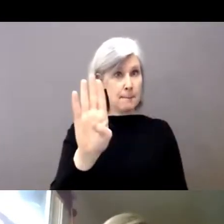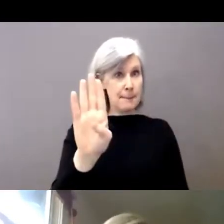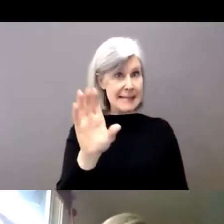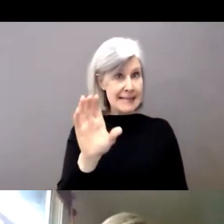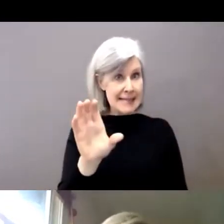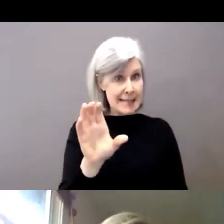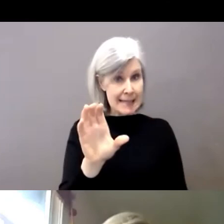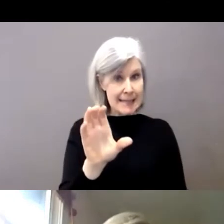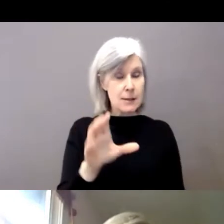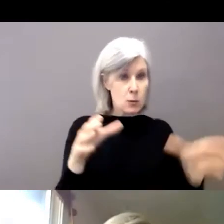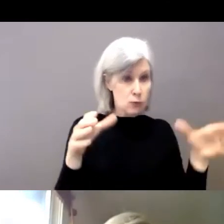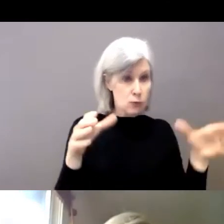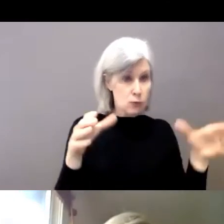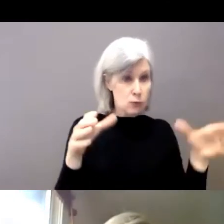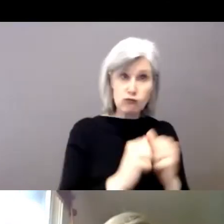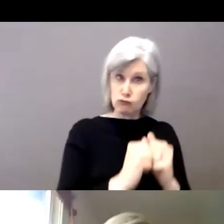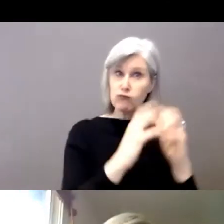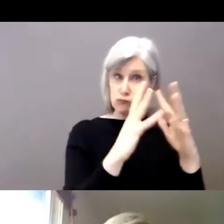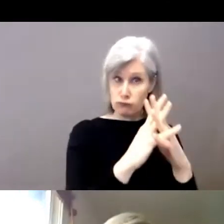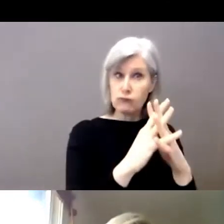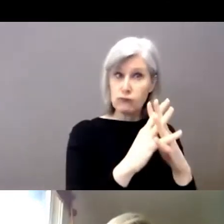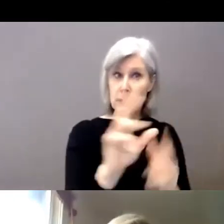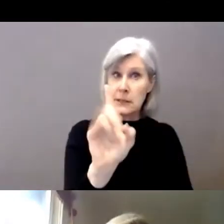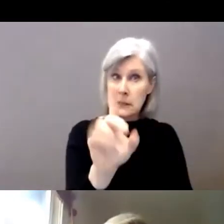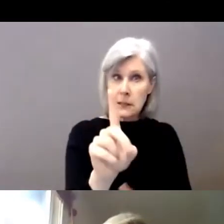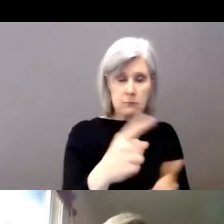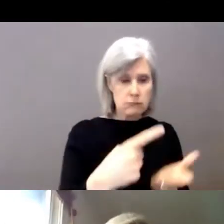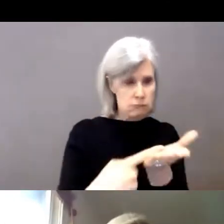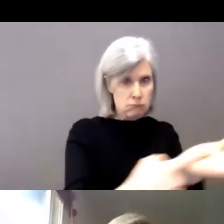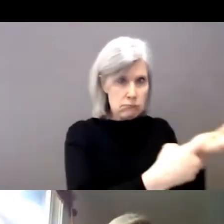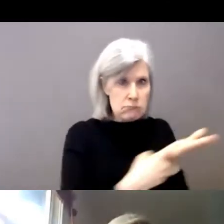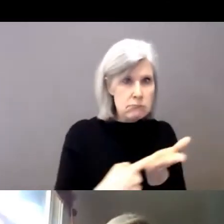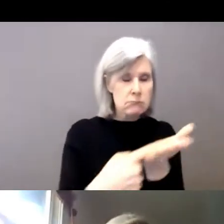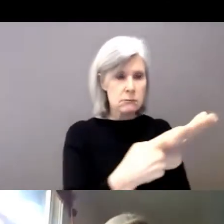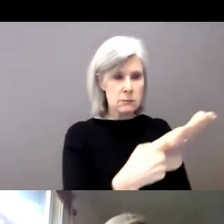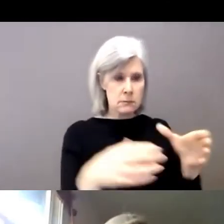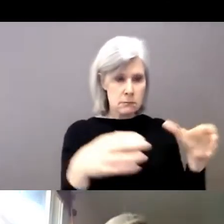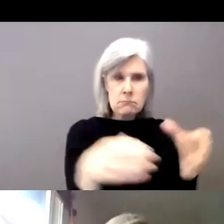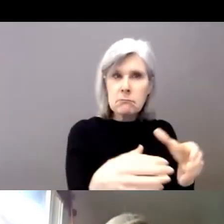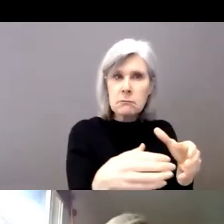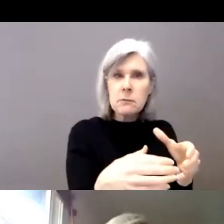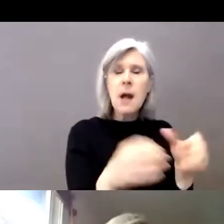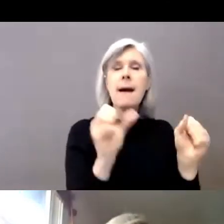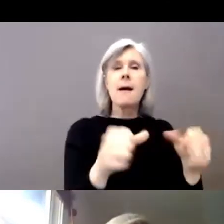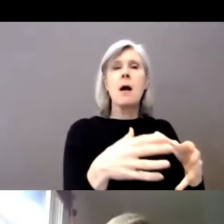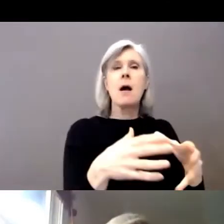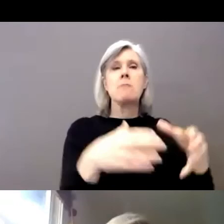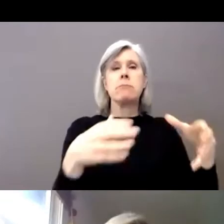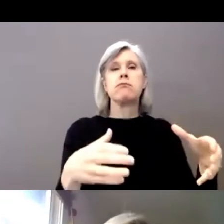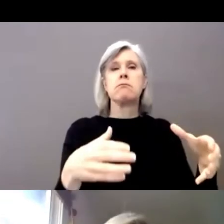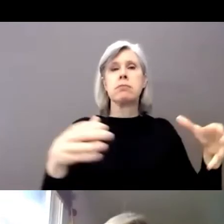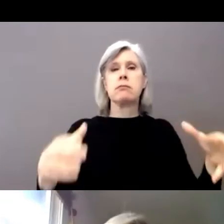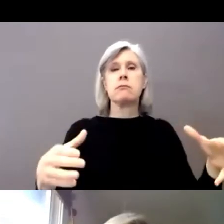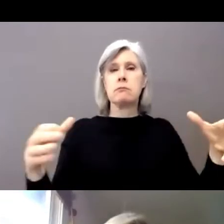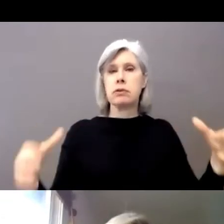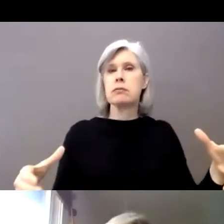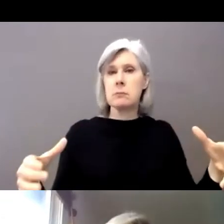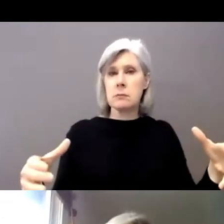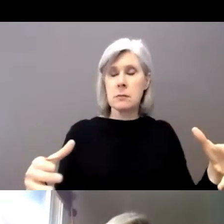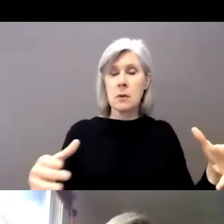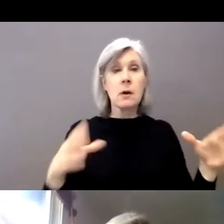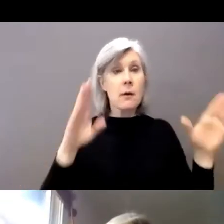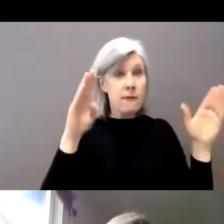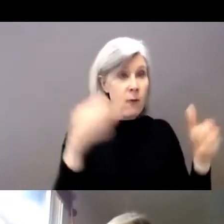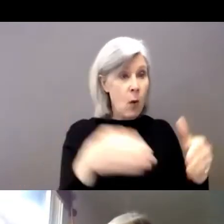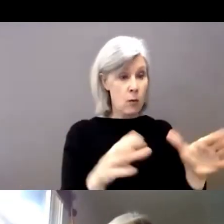start creating those dialogue. It's really dialogue. We can start with older person, and it could be intergenerational. That's what's going to help with both